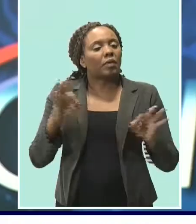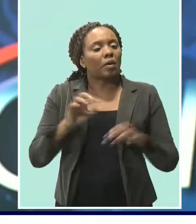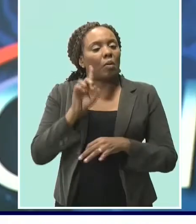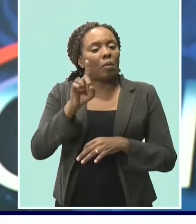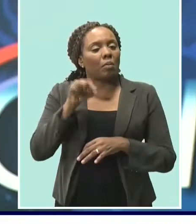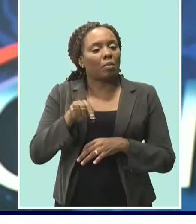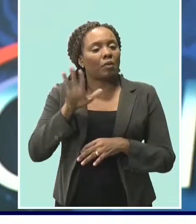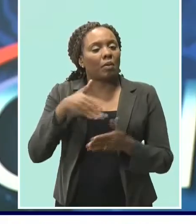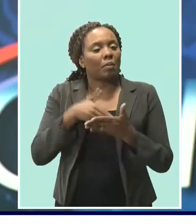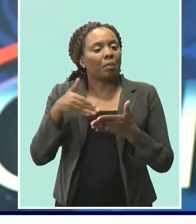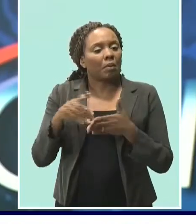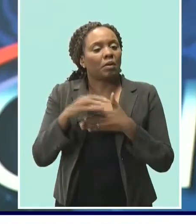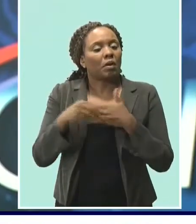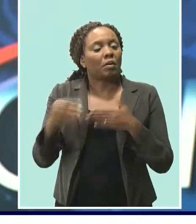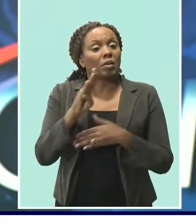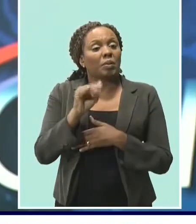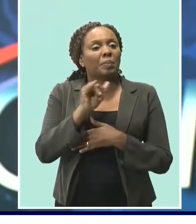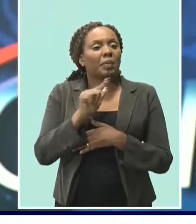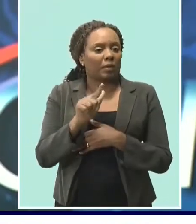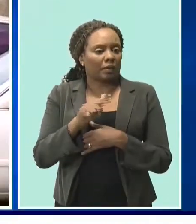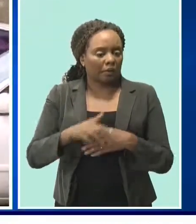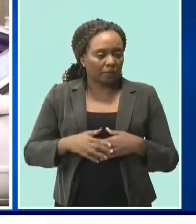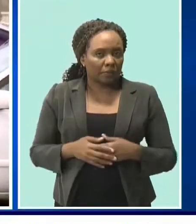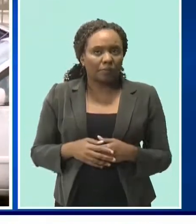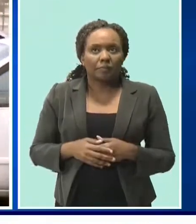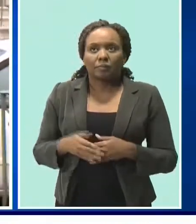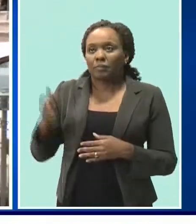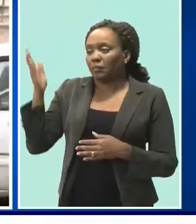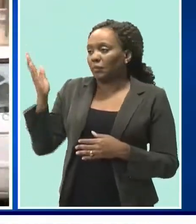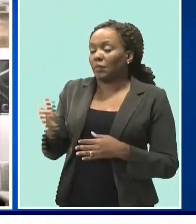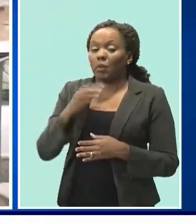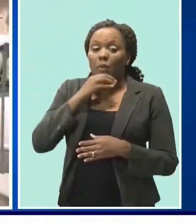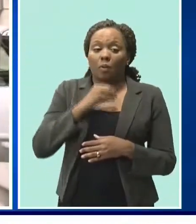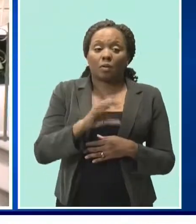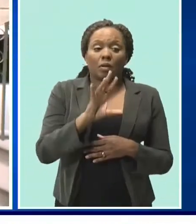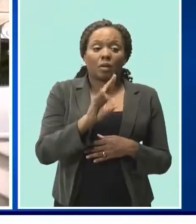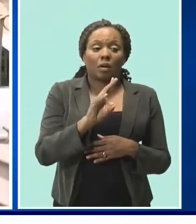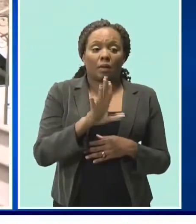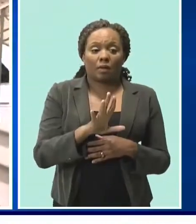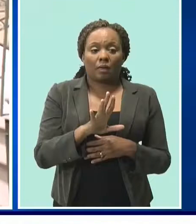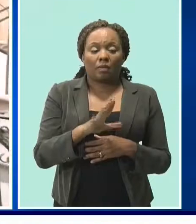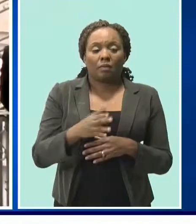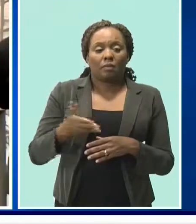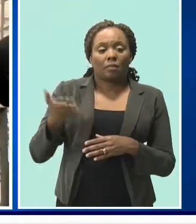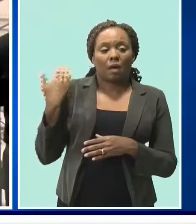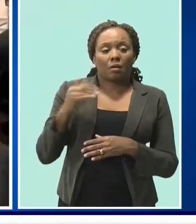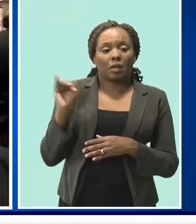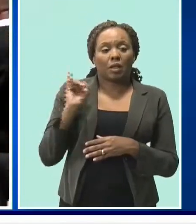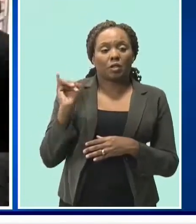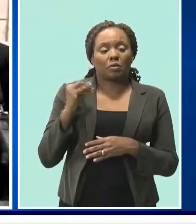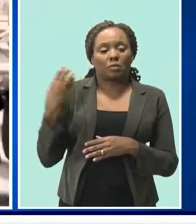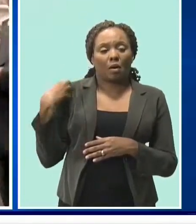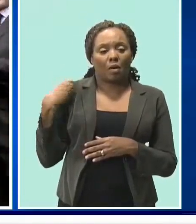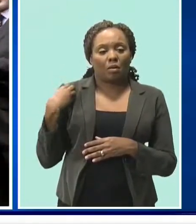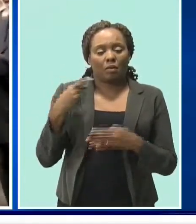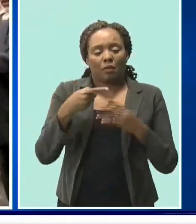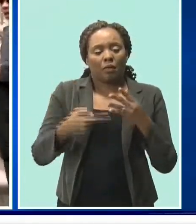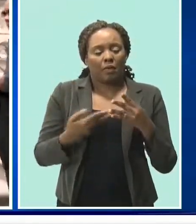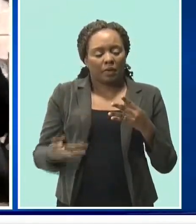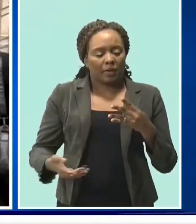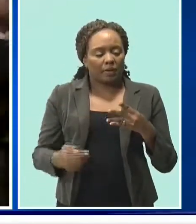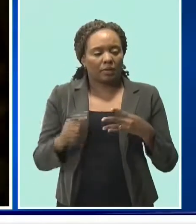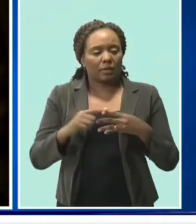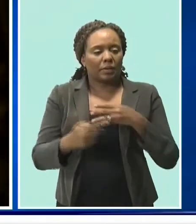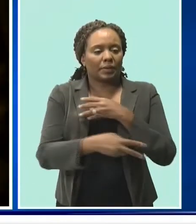$1.5 million bail. The 75-year-old former insurance boss is facing 4 charges. He's accused of